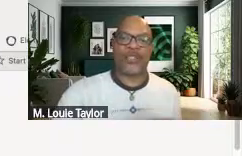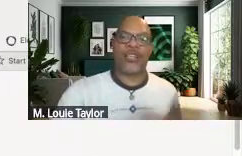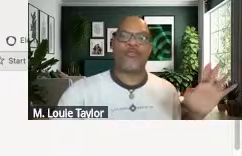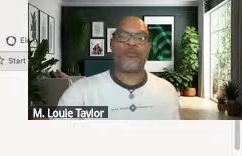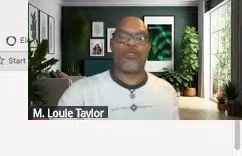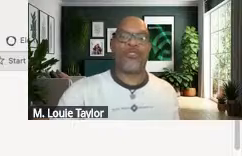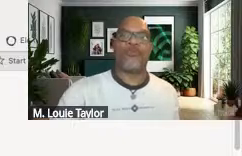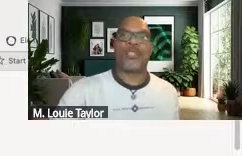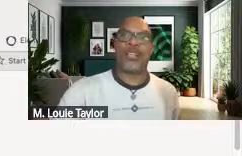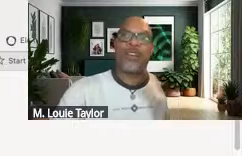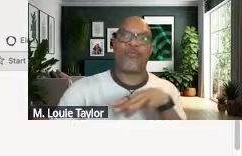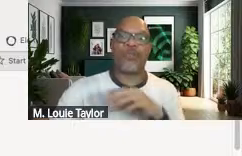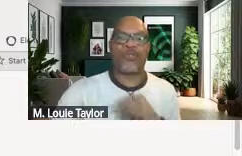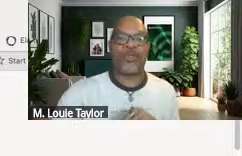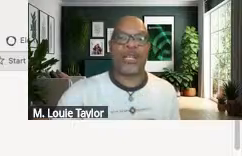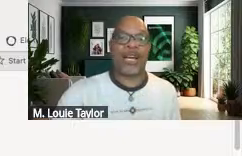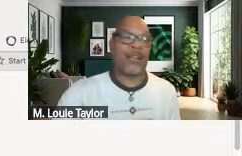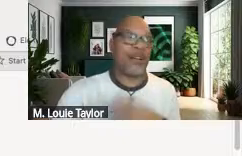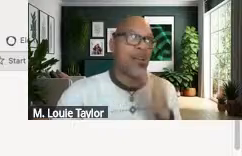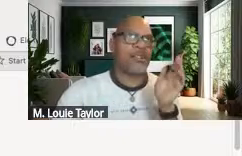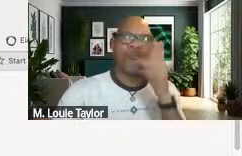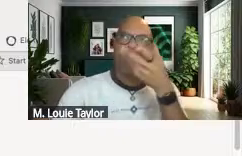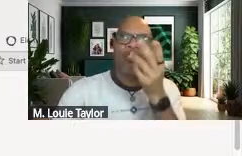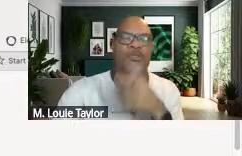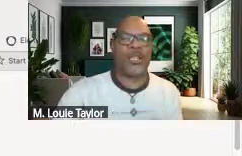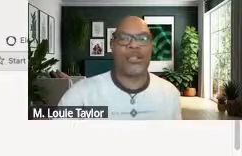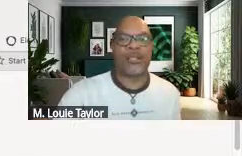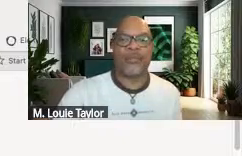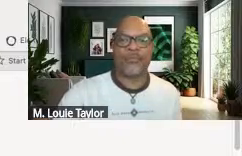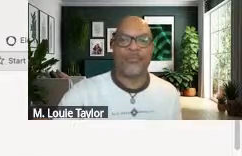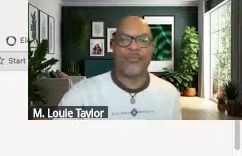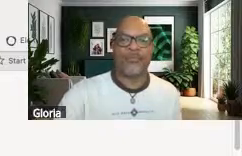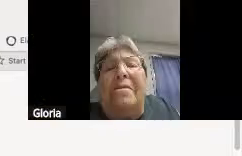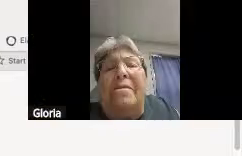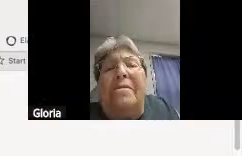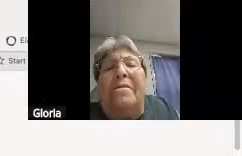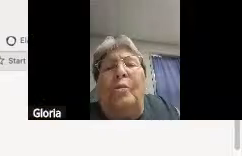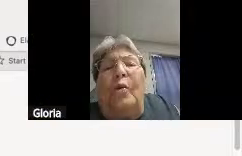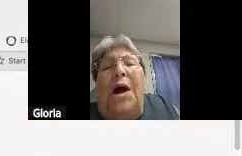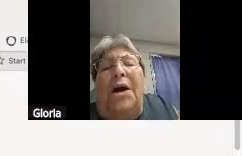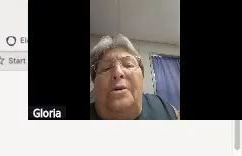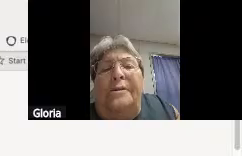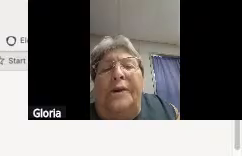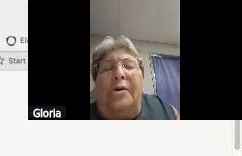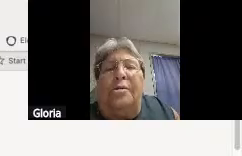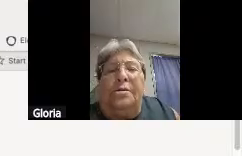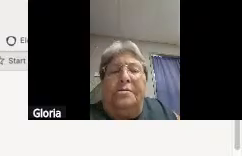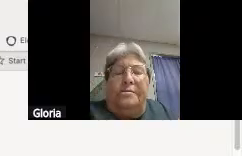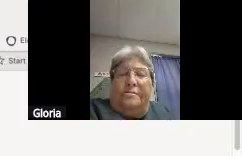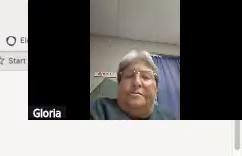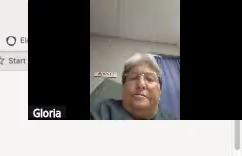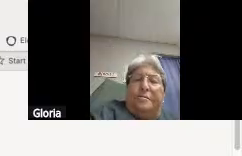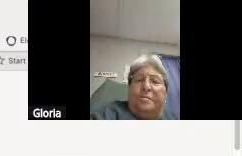wants to sell from your home instead of having people go online, awesome. Do this. Buy Wow. the pack.